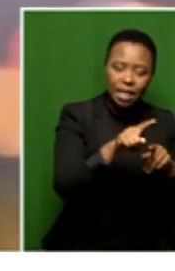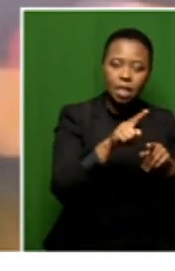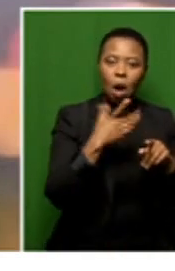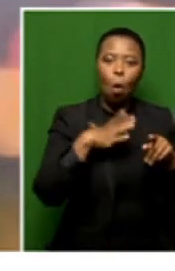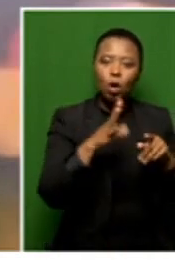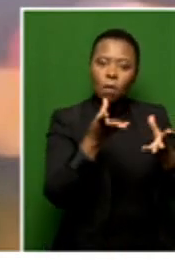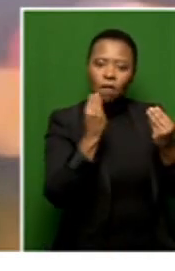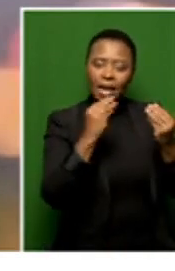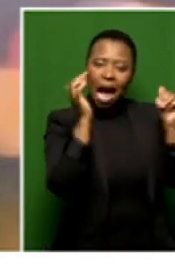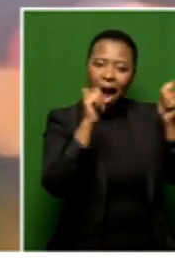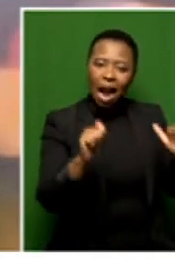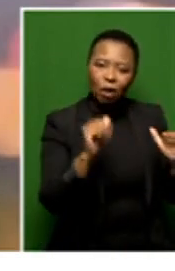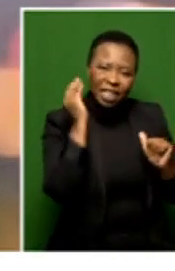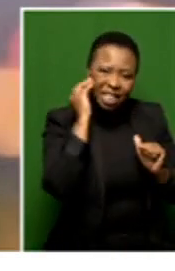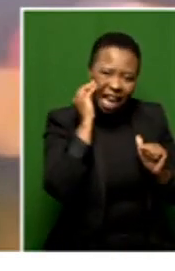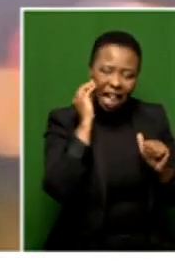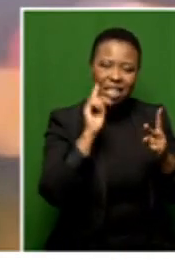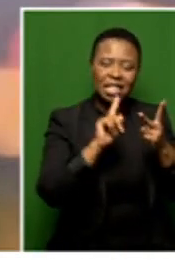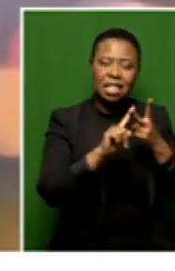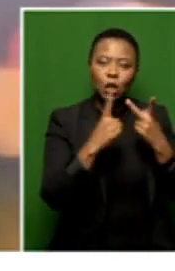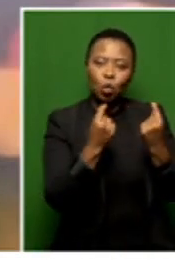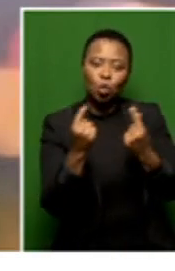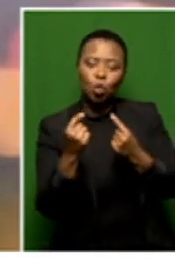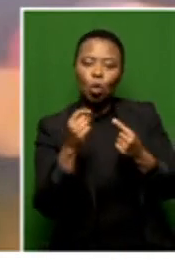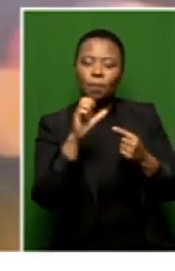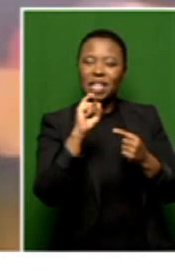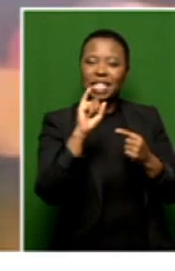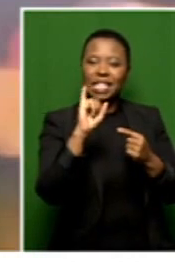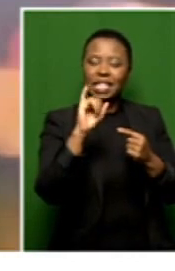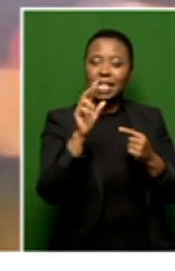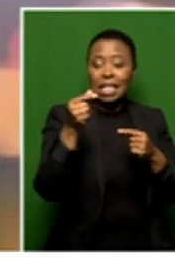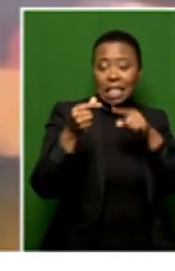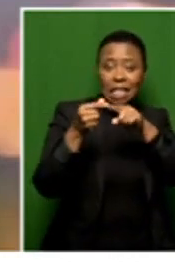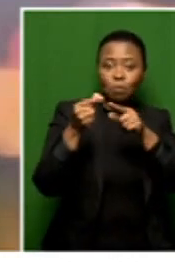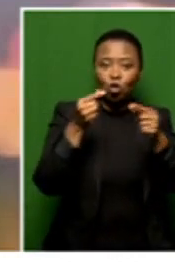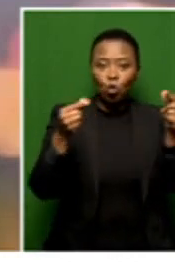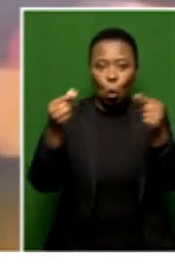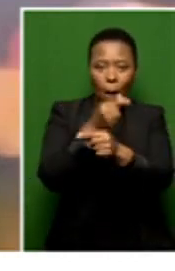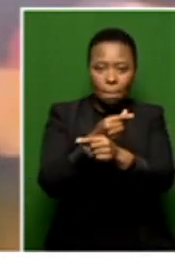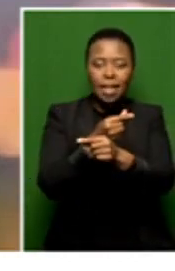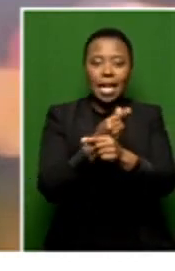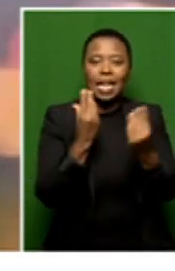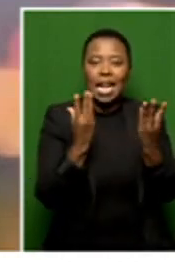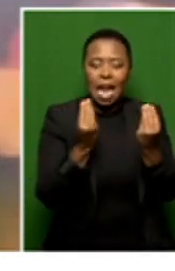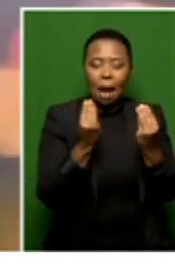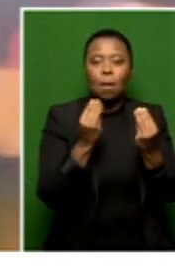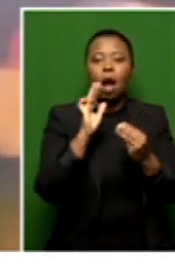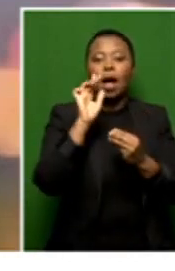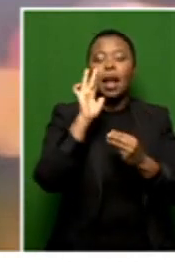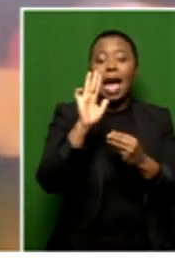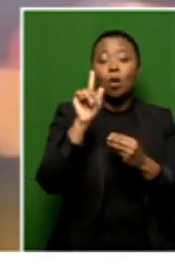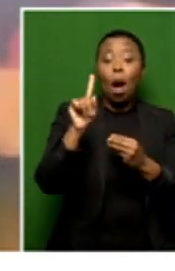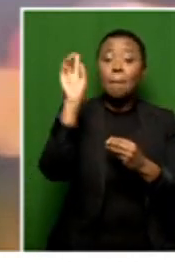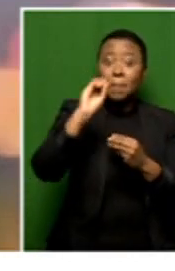holder details and conduct SIMswap fraud. So yeah, lots of numbers and 91% increase,